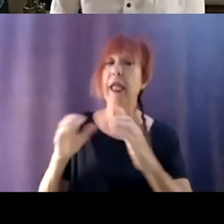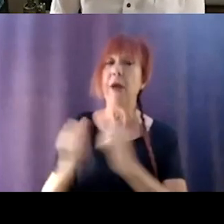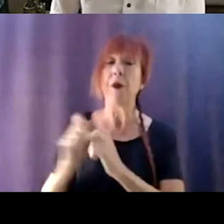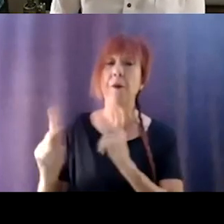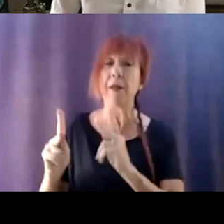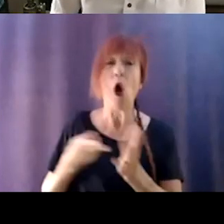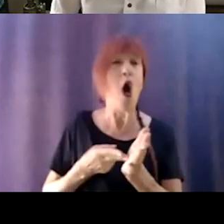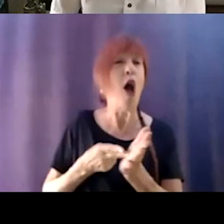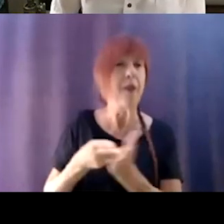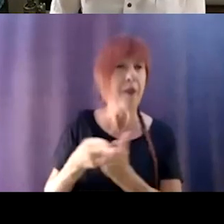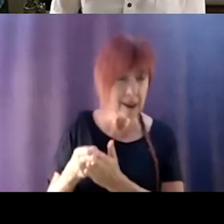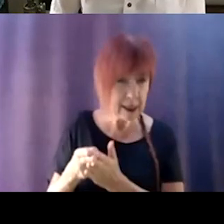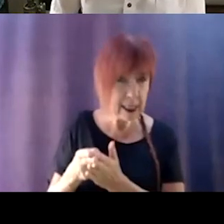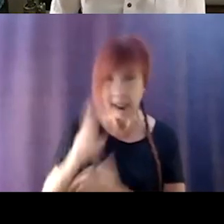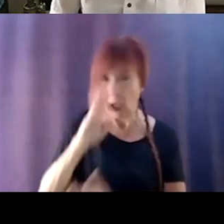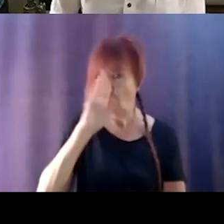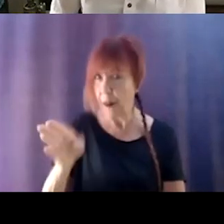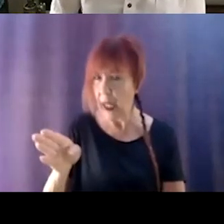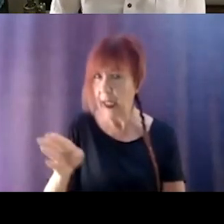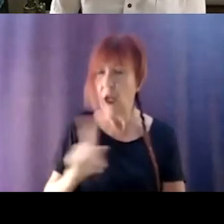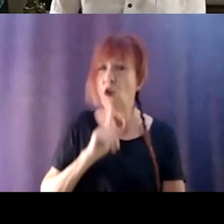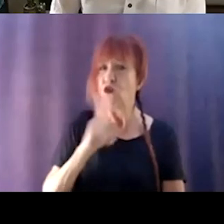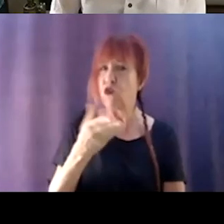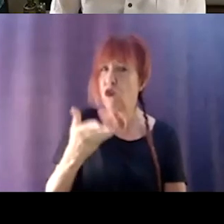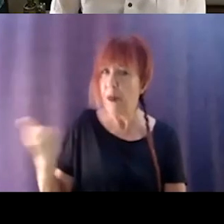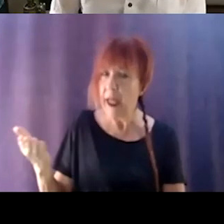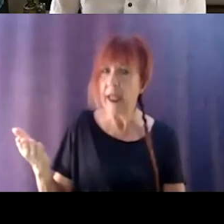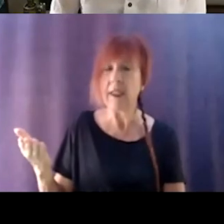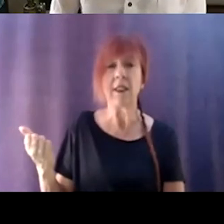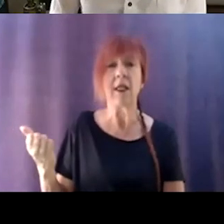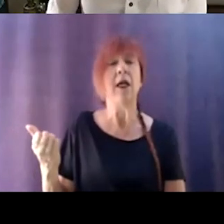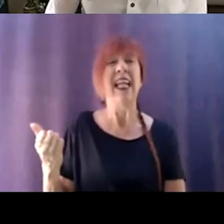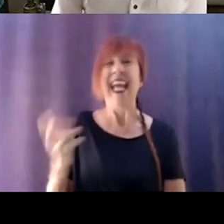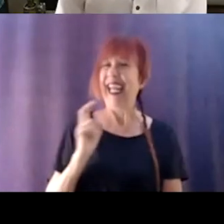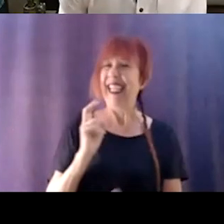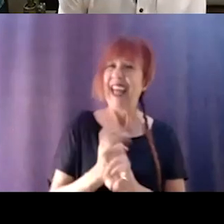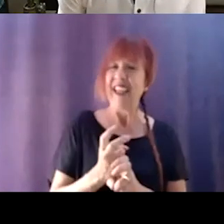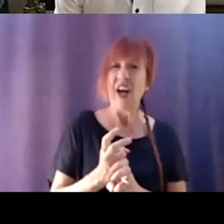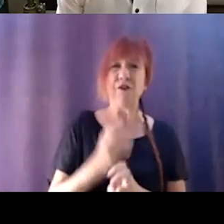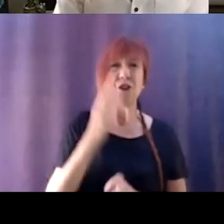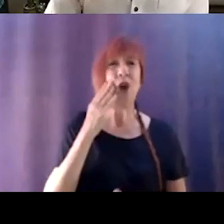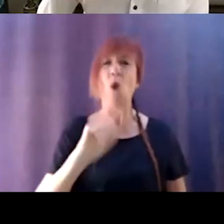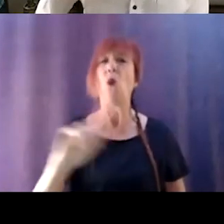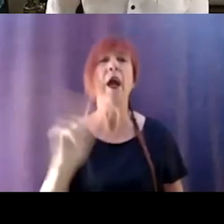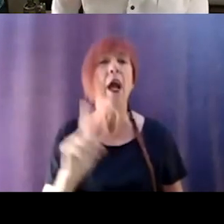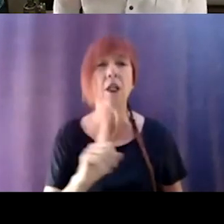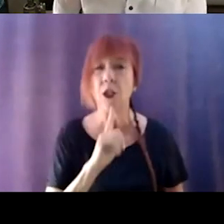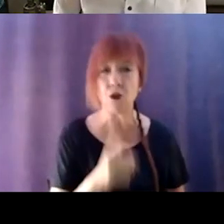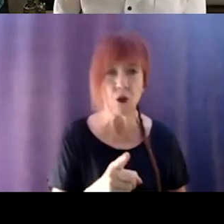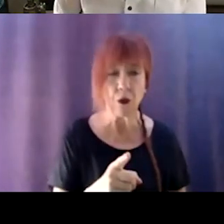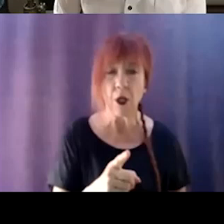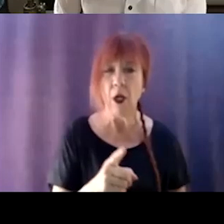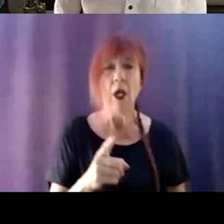to communicate with people true things, because it's difficult to know where is the truth. To communicate things